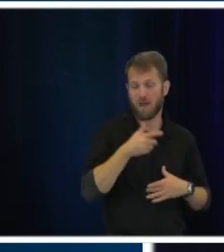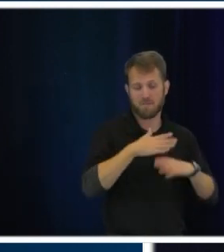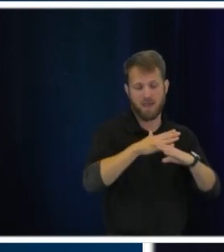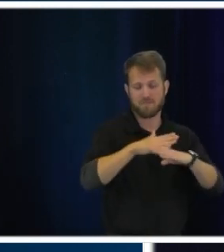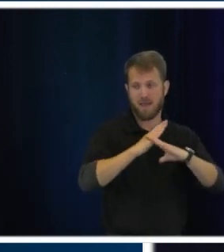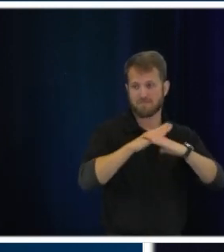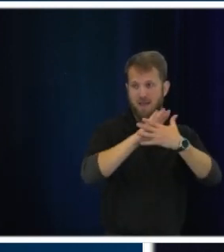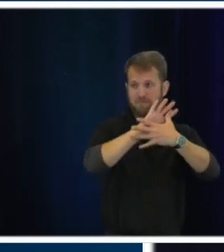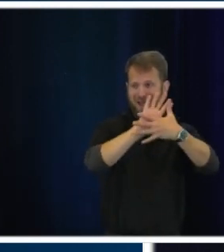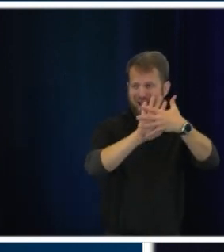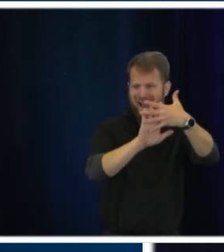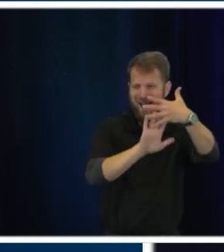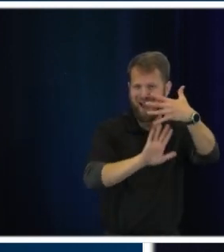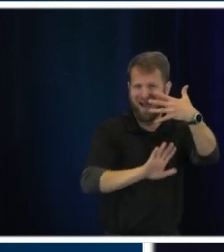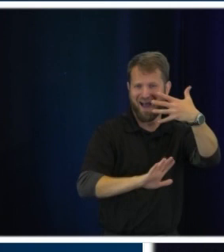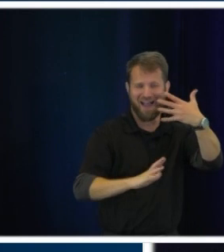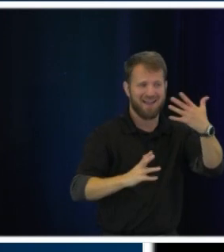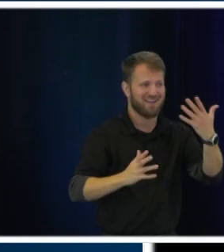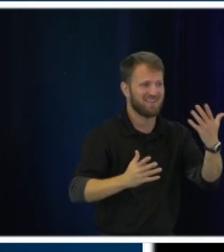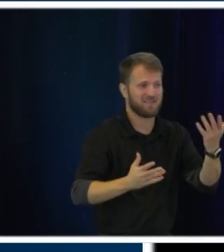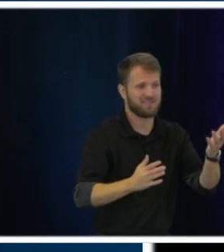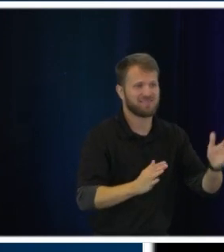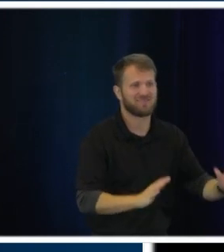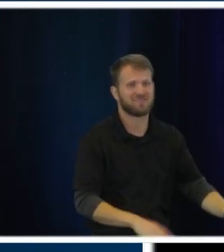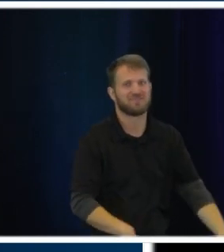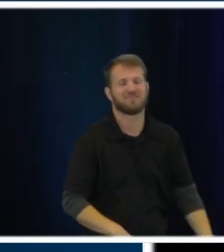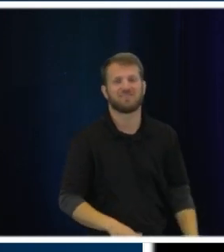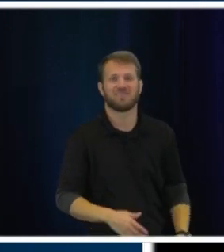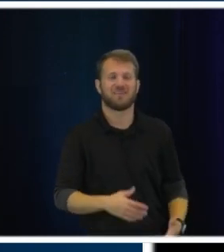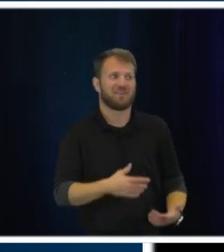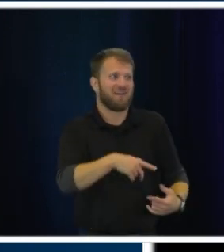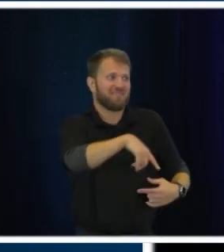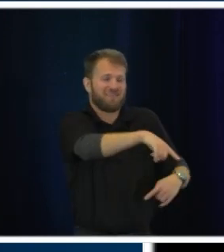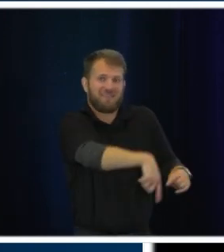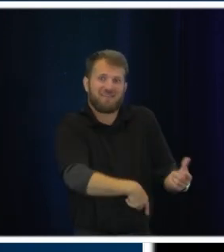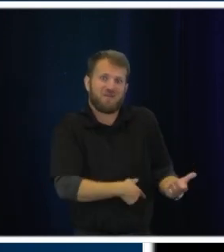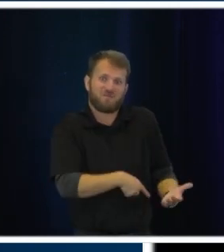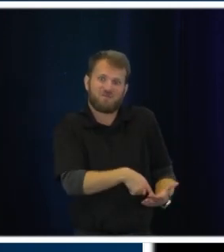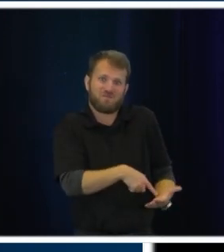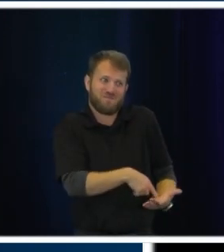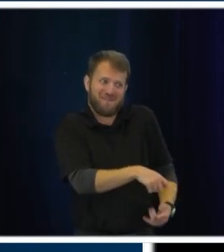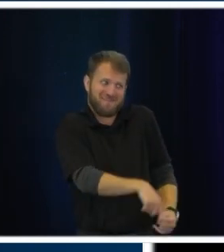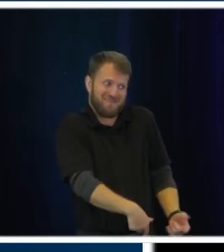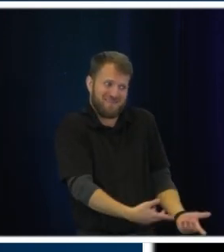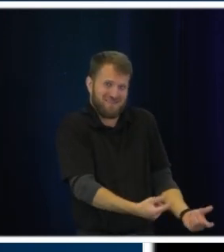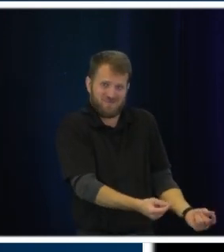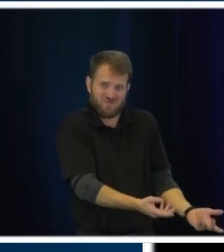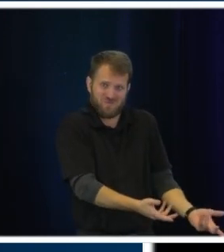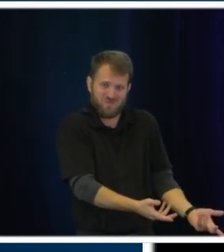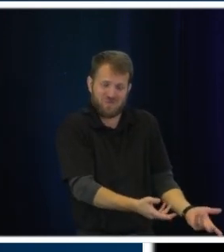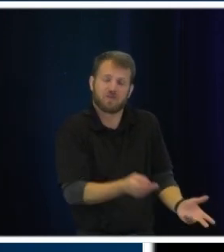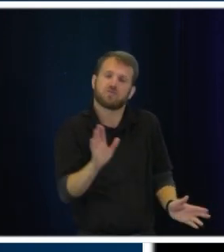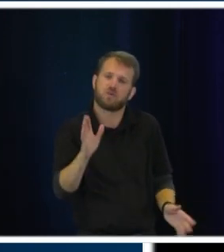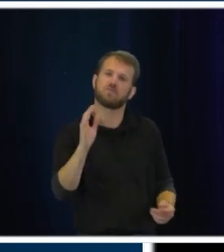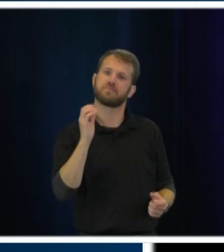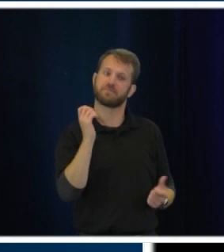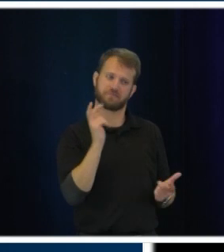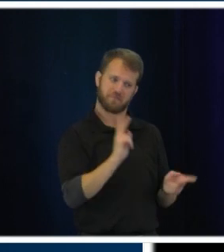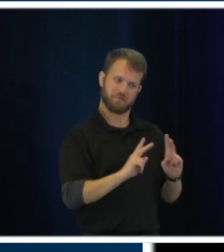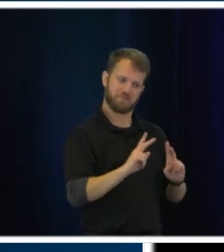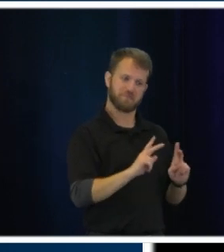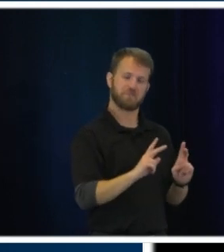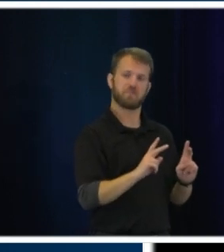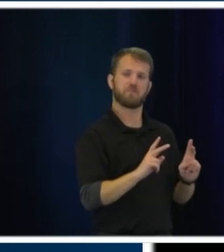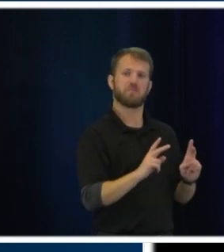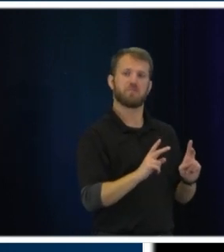that prevented you from buying a house. So then imagine, as a result of that, there were people in those neighborhoods who weren't able